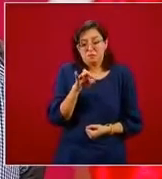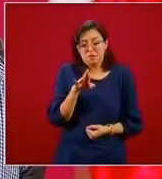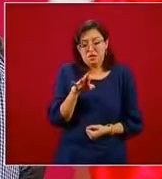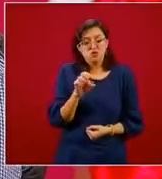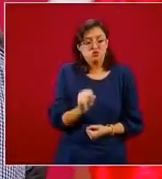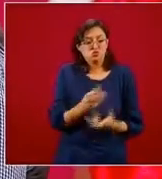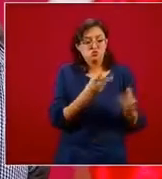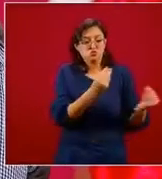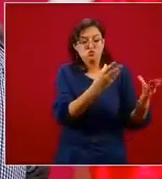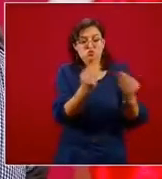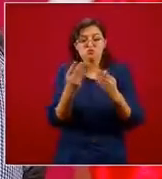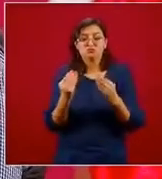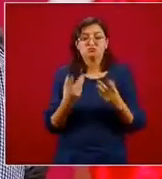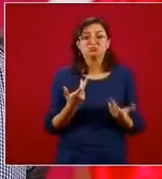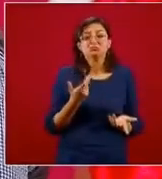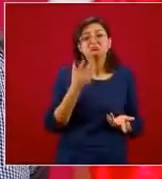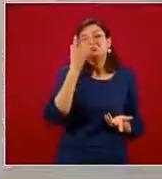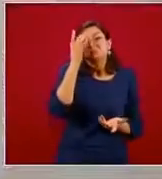lot.